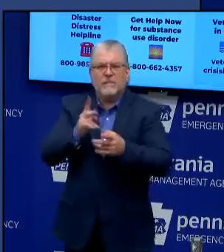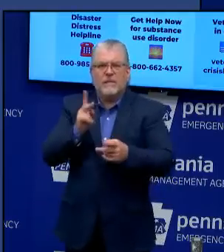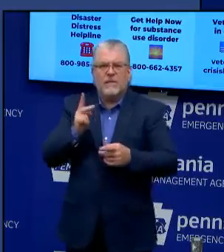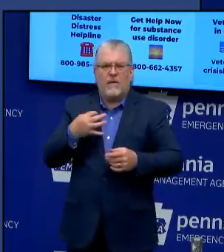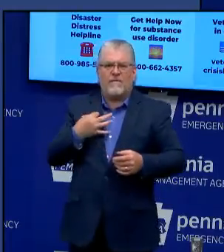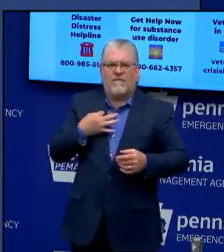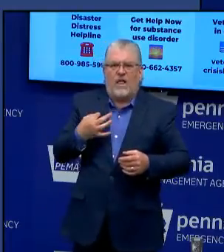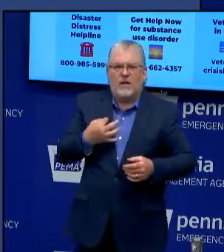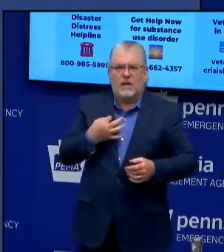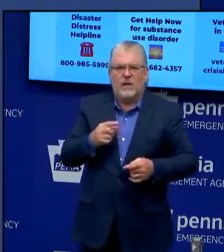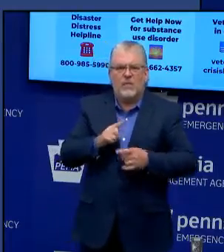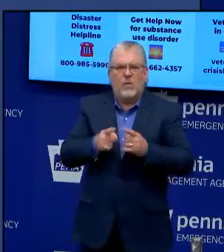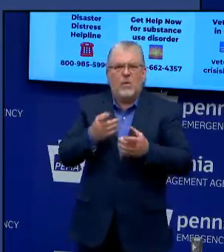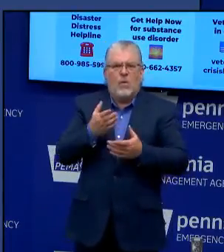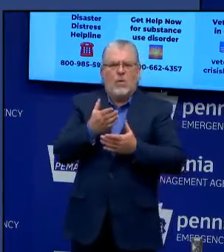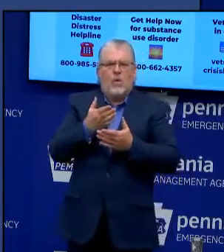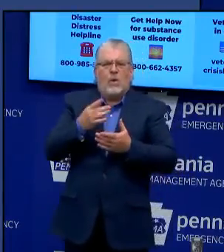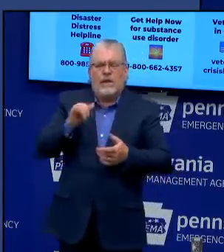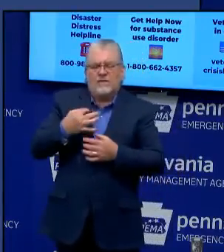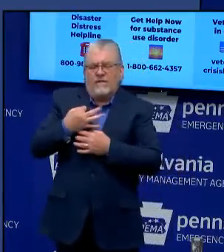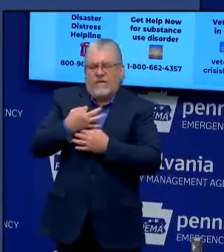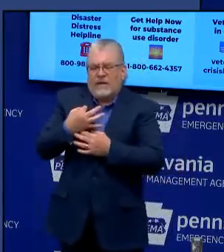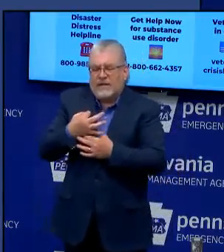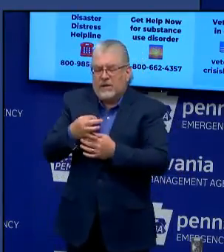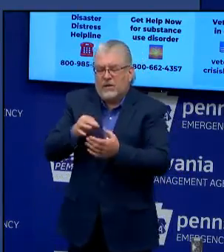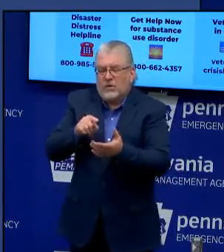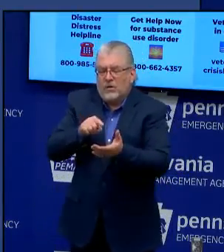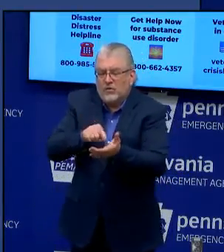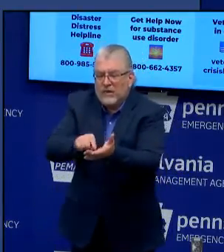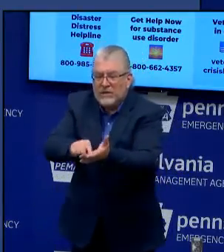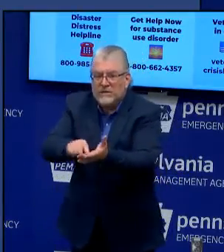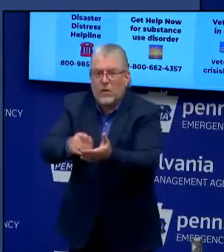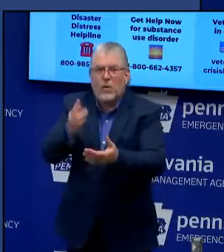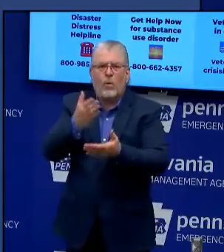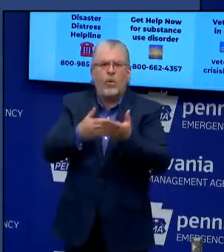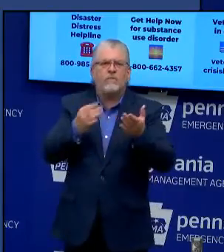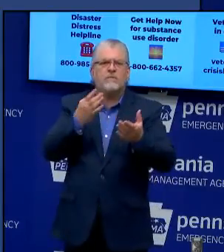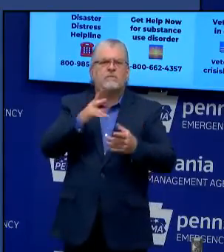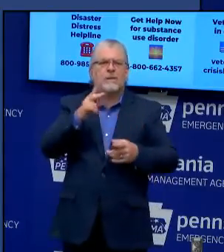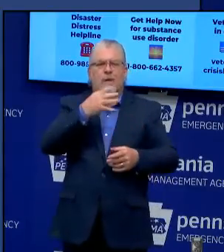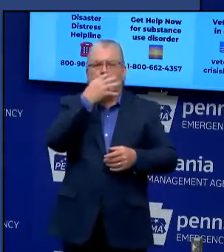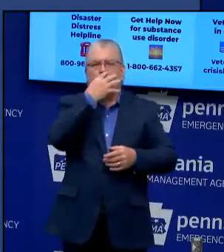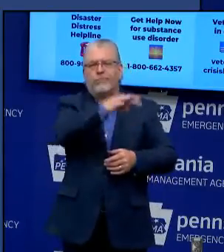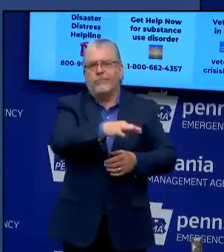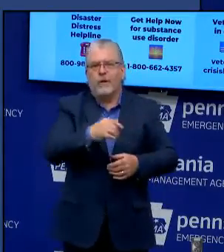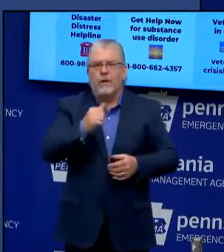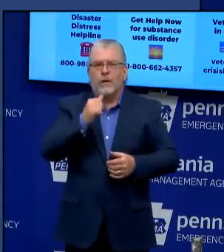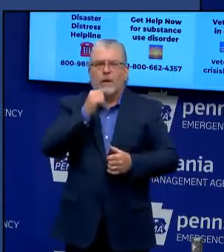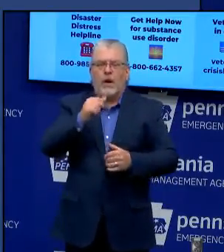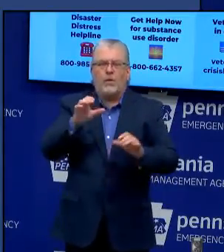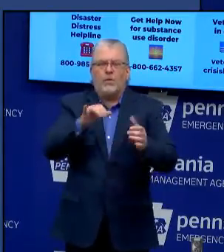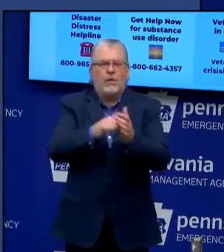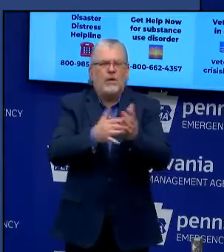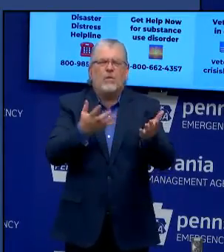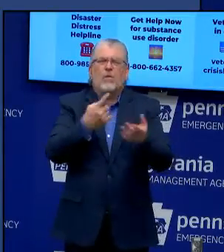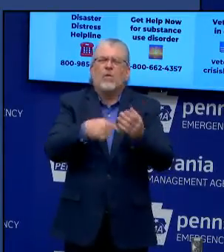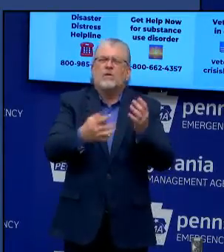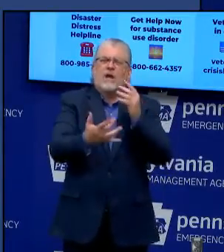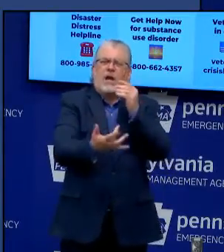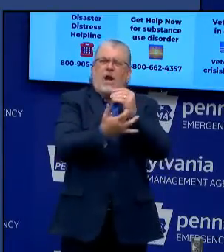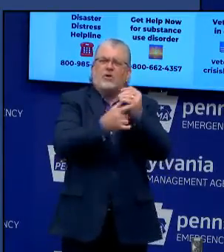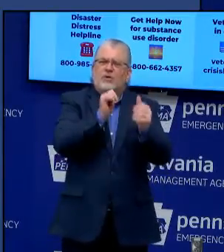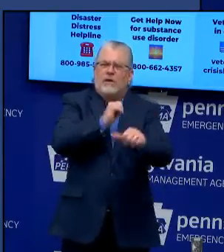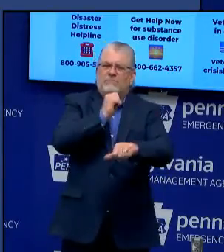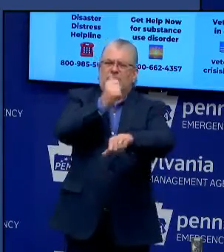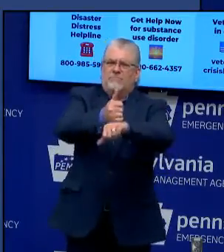to make people talk with us or to use that type of technology. But you know what? I believe, as the governor does, that Pennsylvanians want to do the